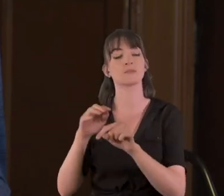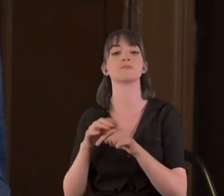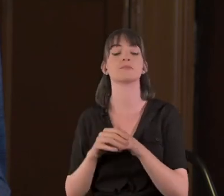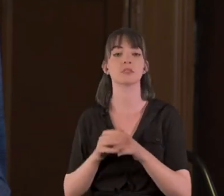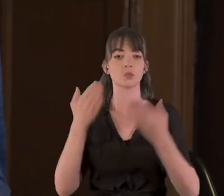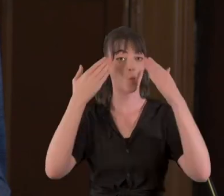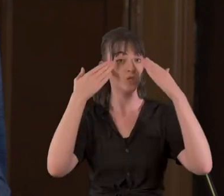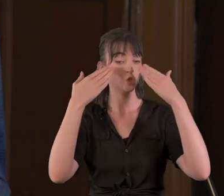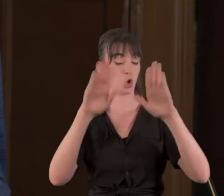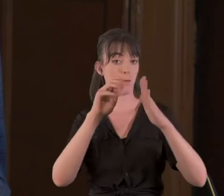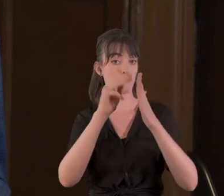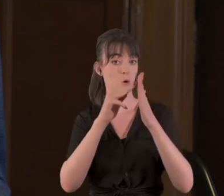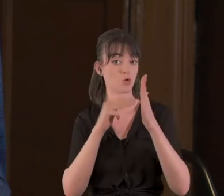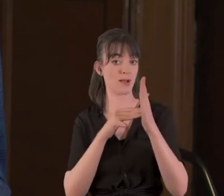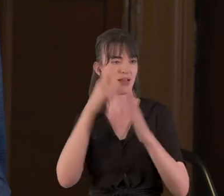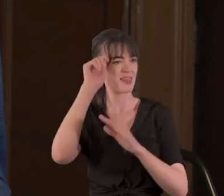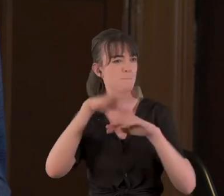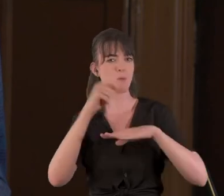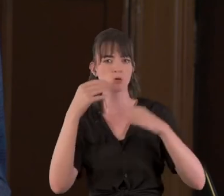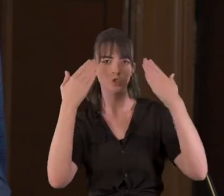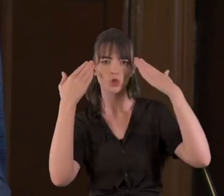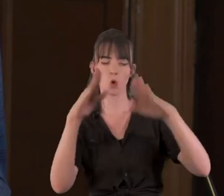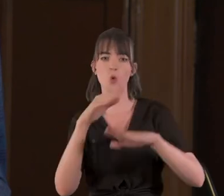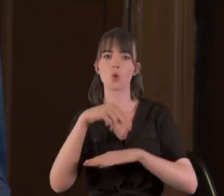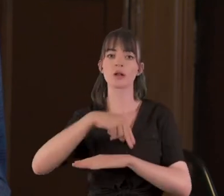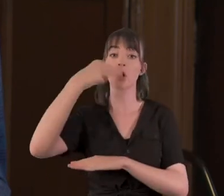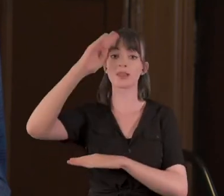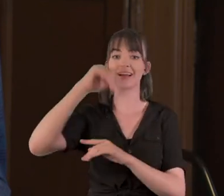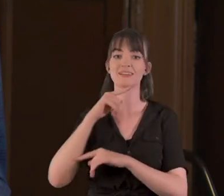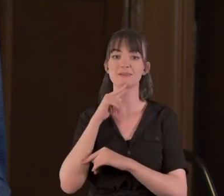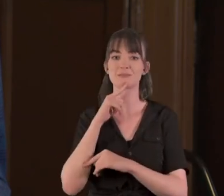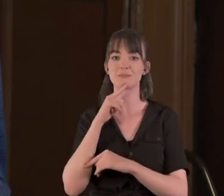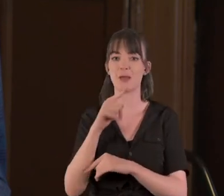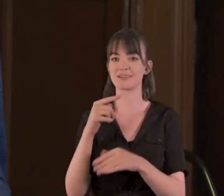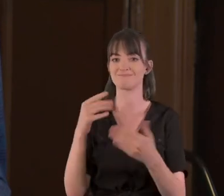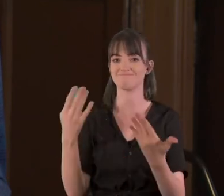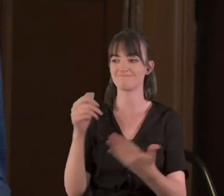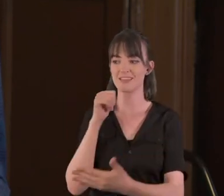think most of them anyway, in Northern Ireland. But as far as I know, they've not been shown in Great Britain.